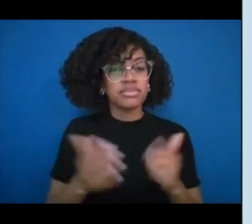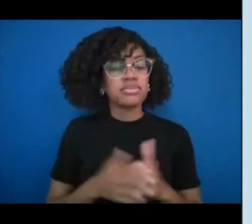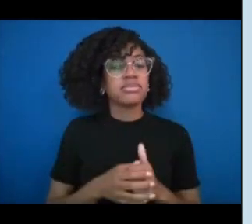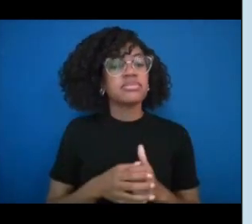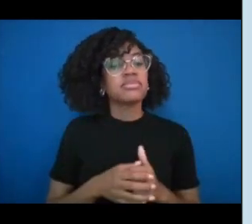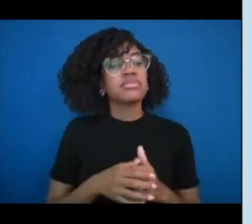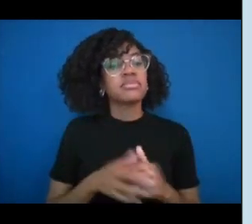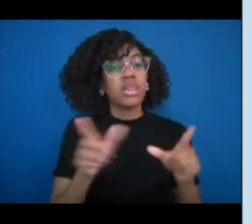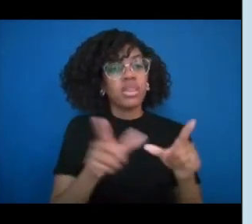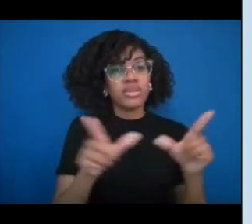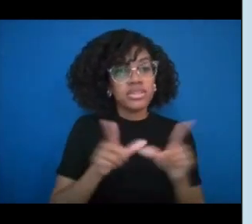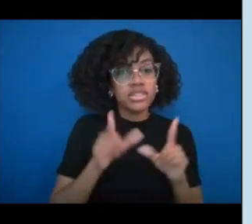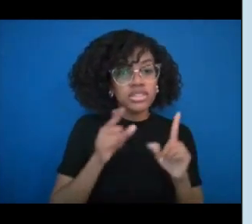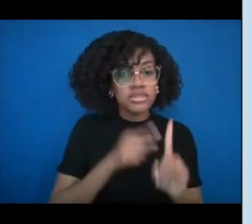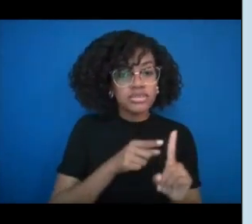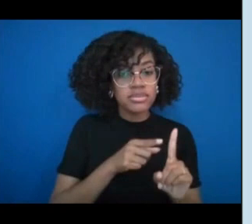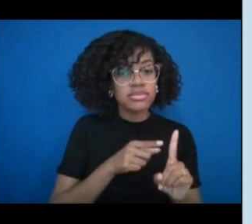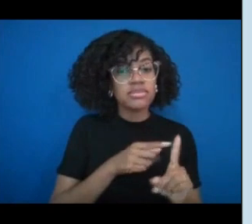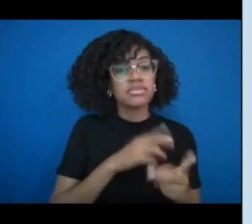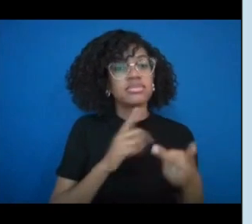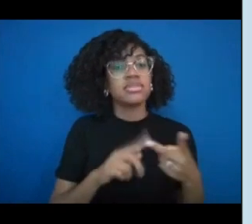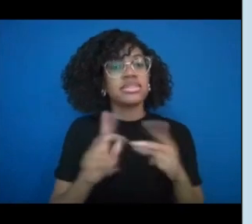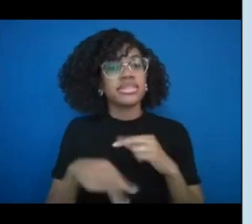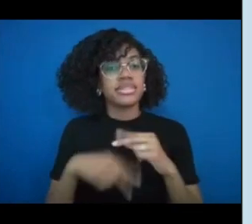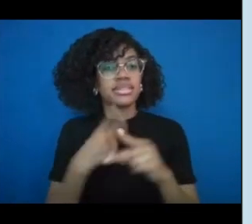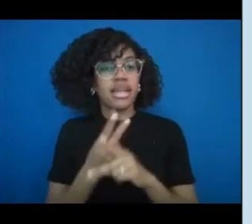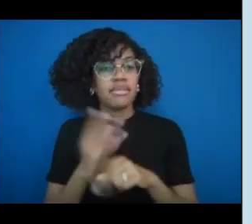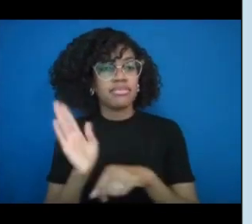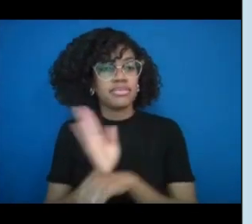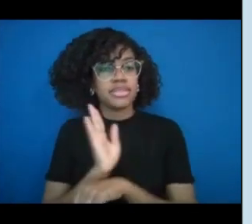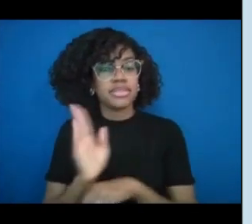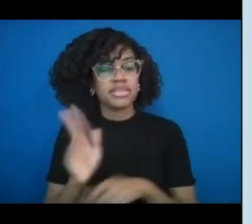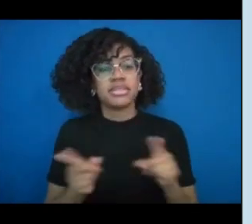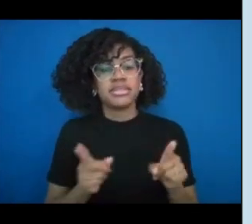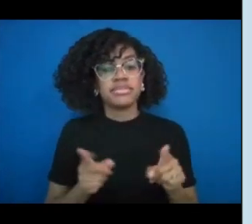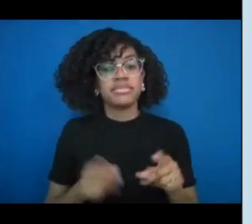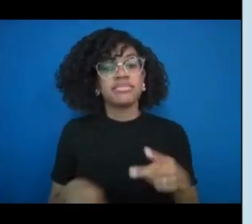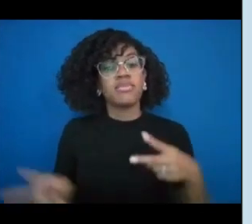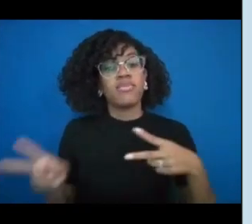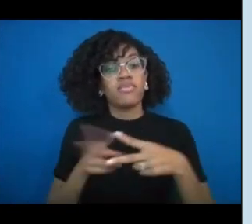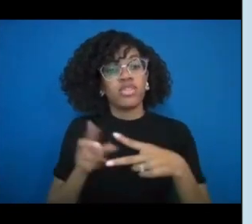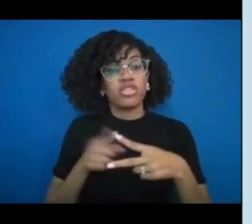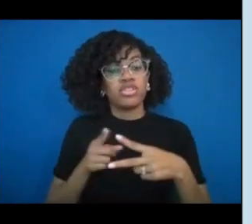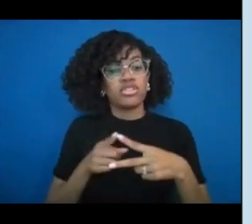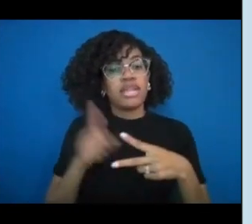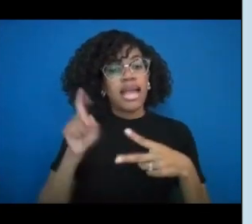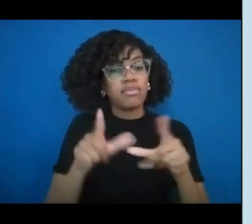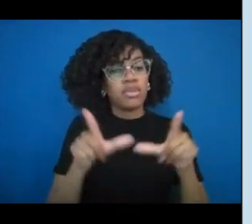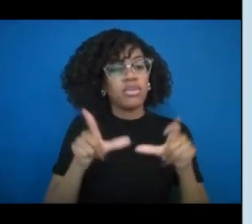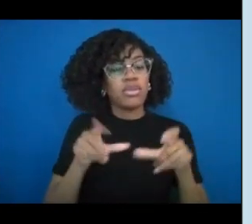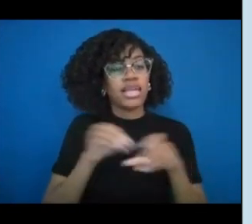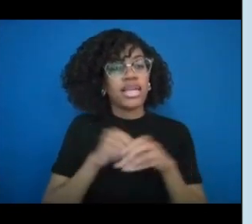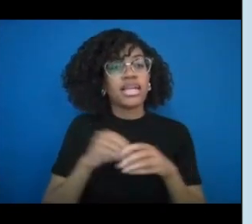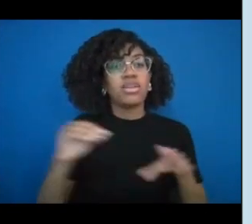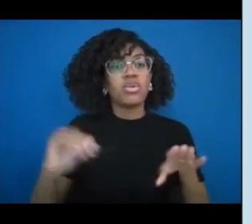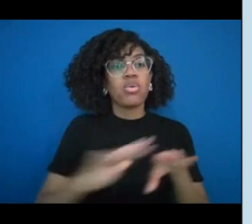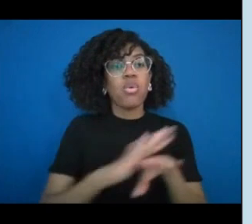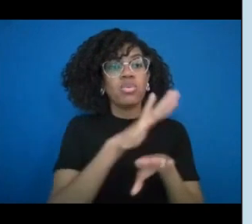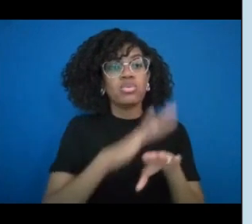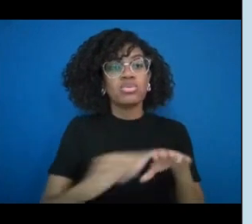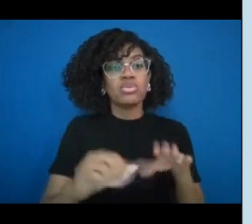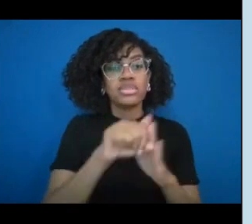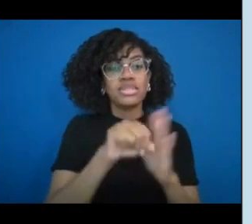be a certain type of entity. So first, you must be located in coastal states or territories